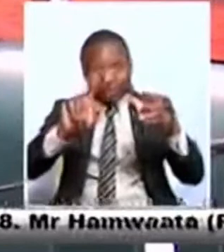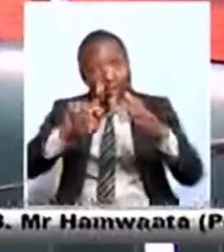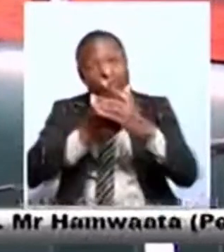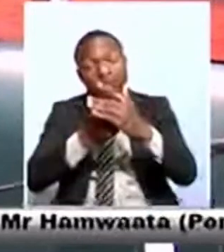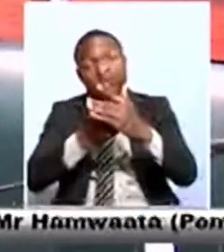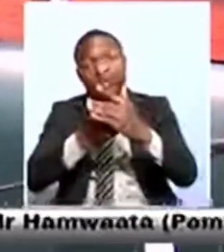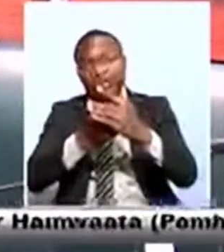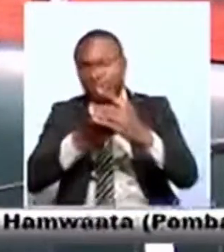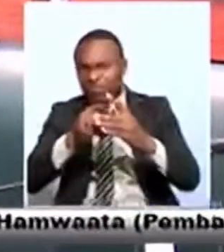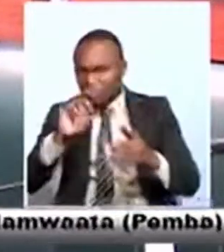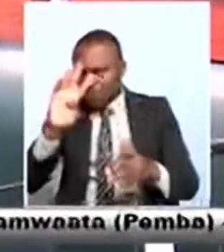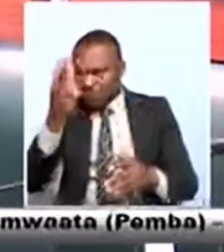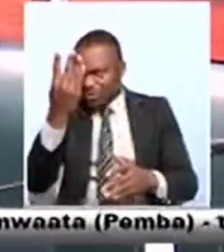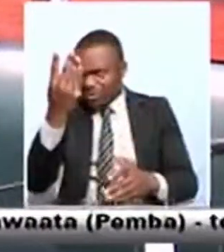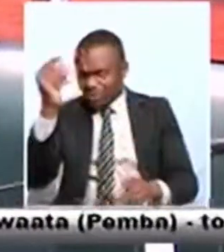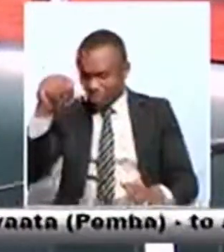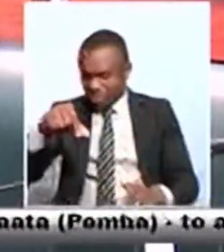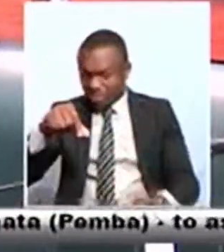quarter of